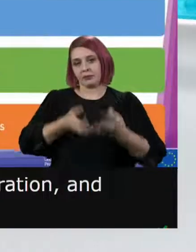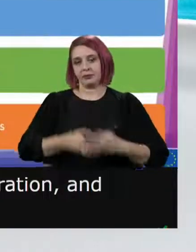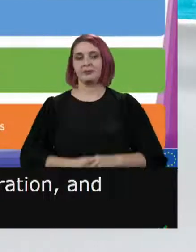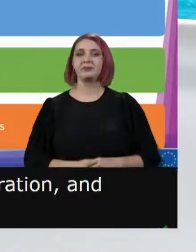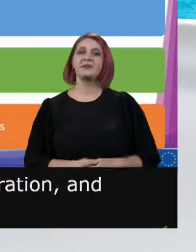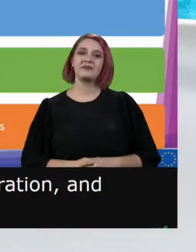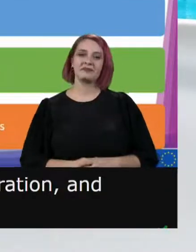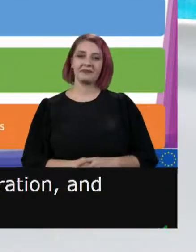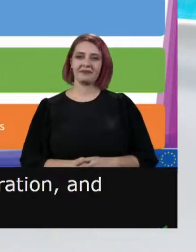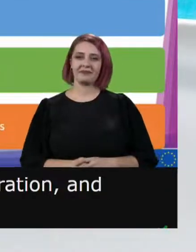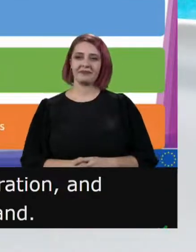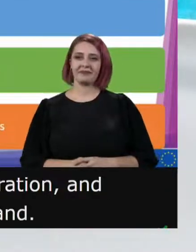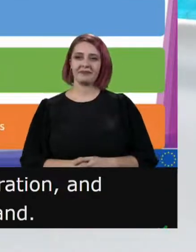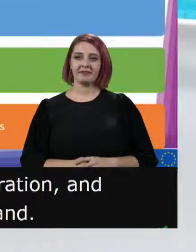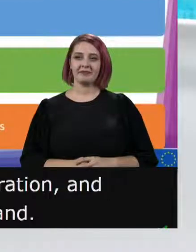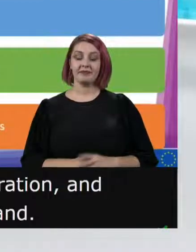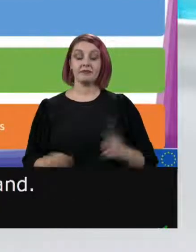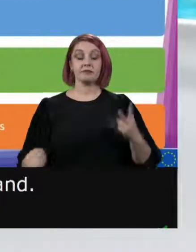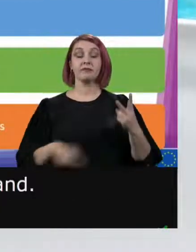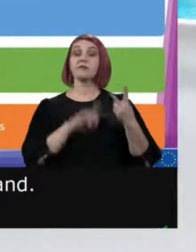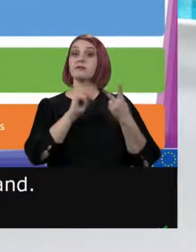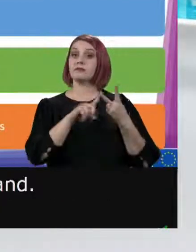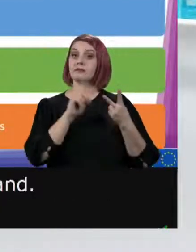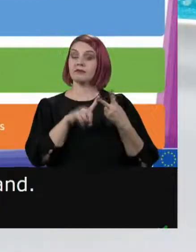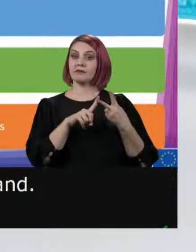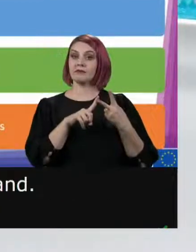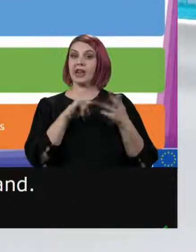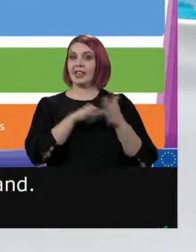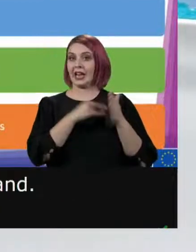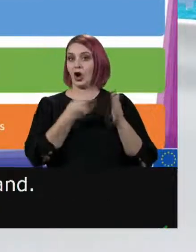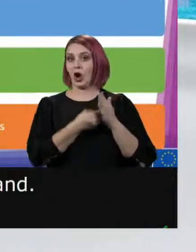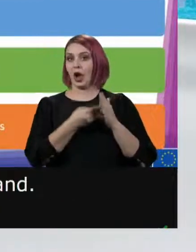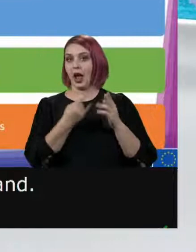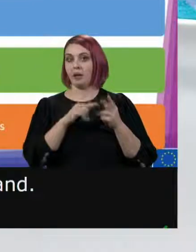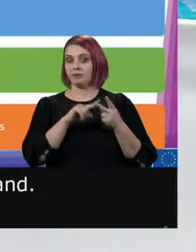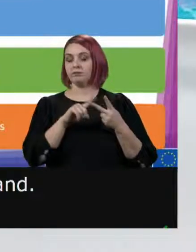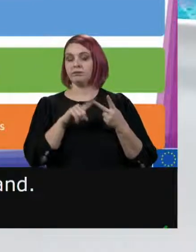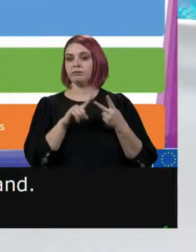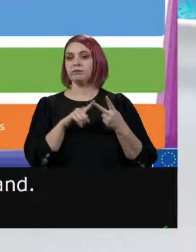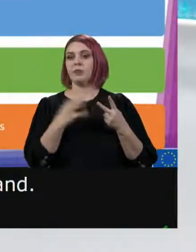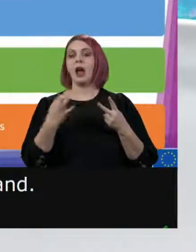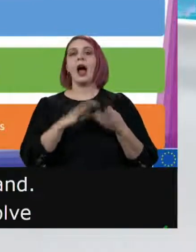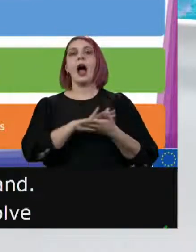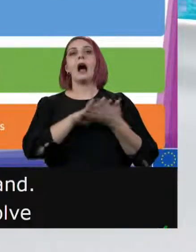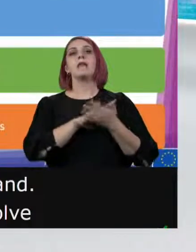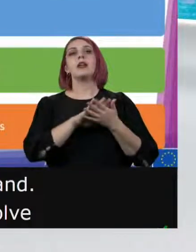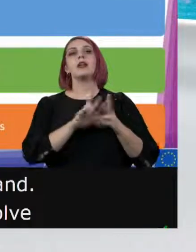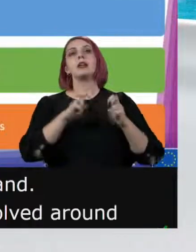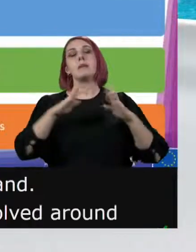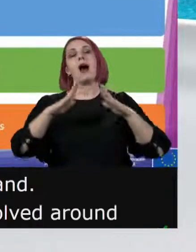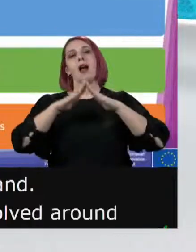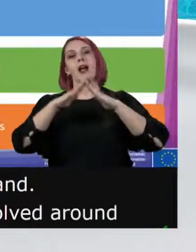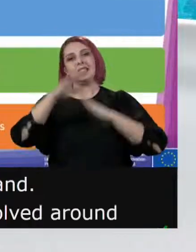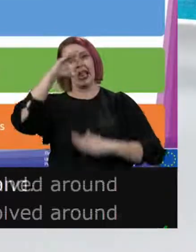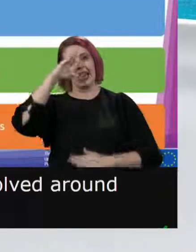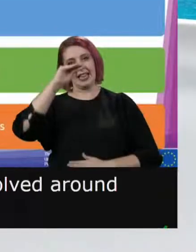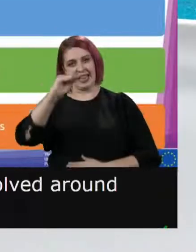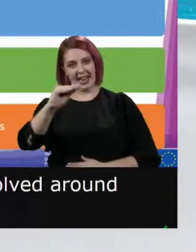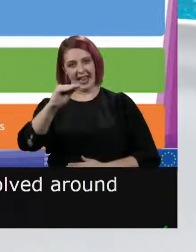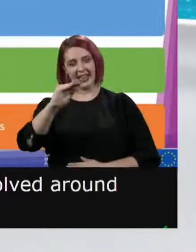The second group of technologies perhaps revolved around smart homes, what we sometimes call the Internet of